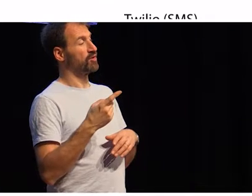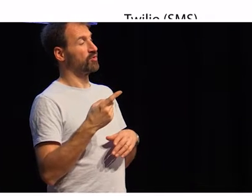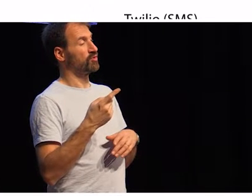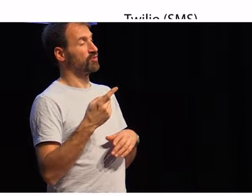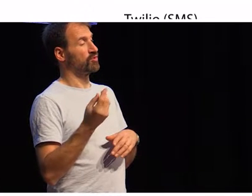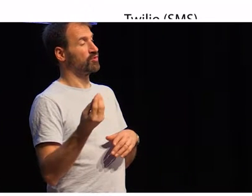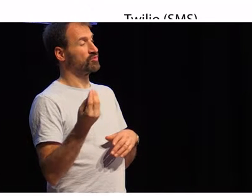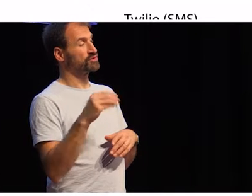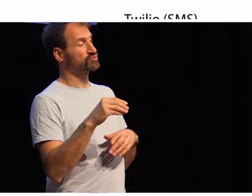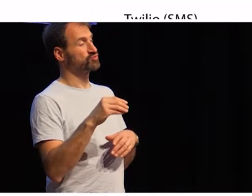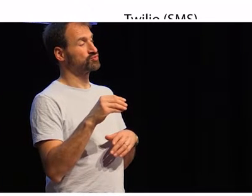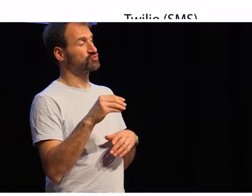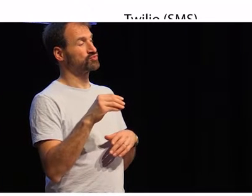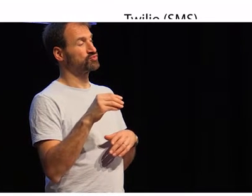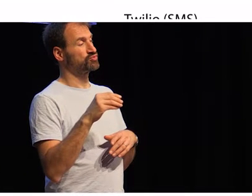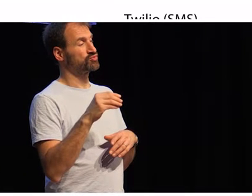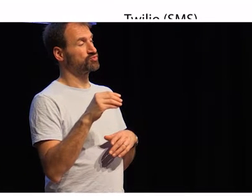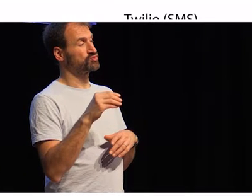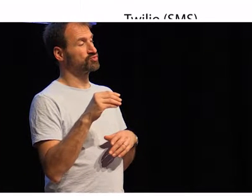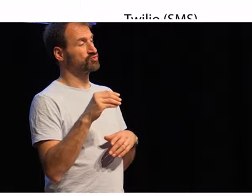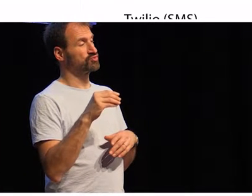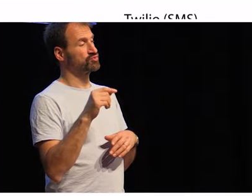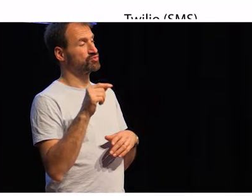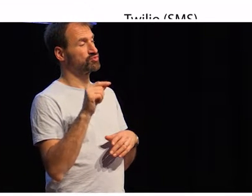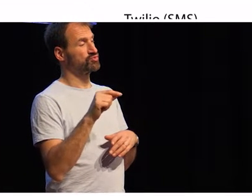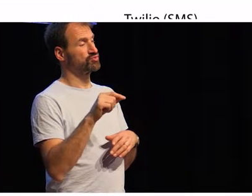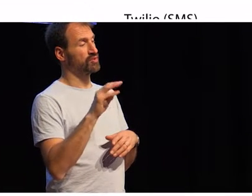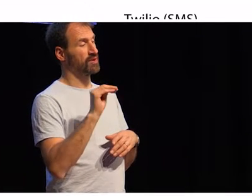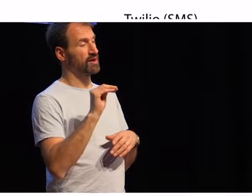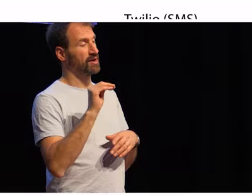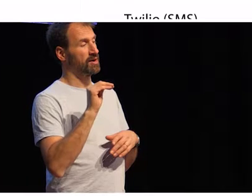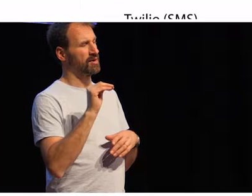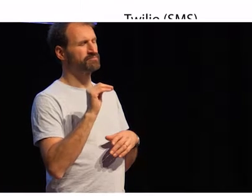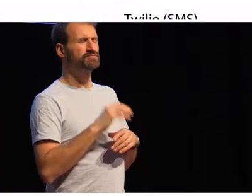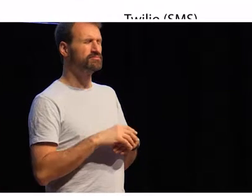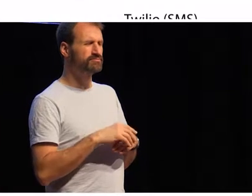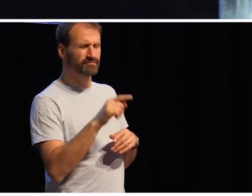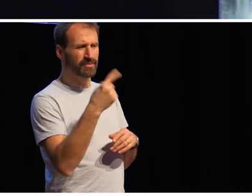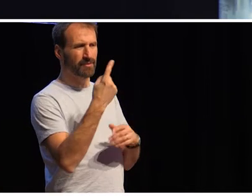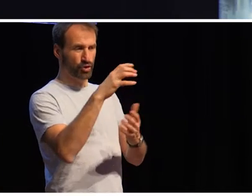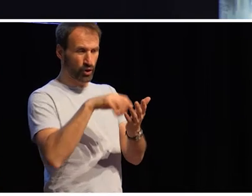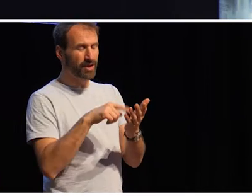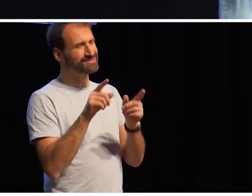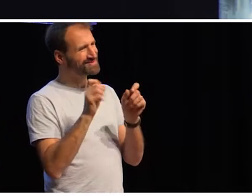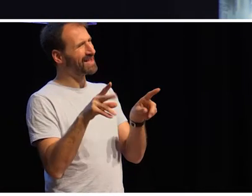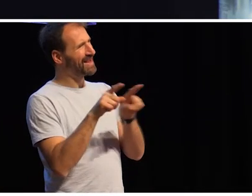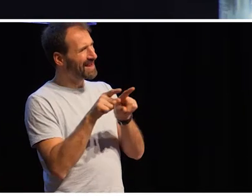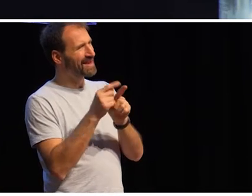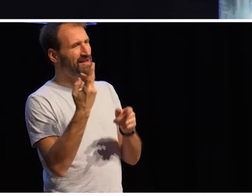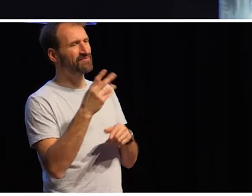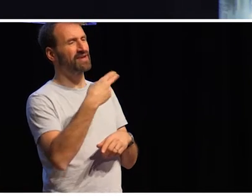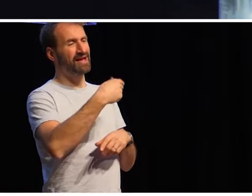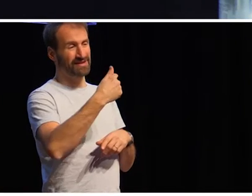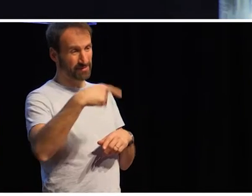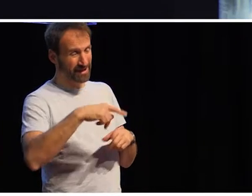basically a lightweight protocol from concept, very similar to HTTP and REST, but optimized